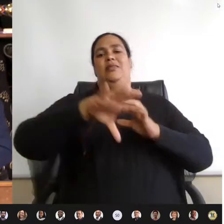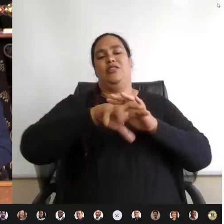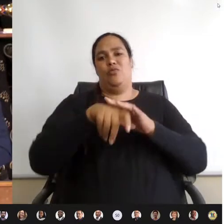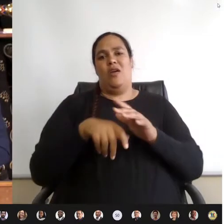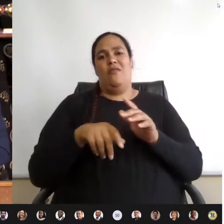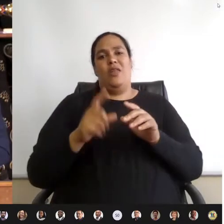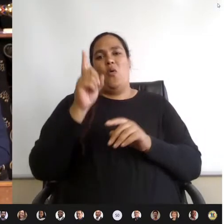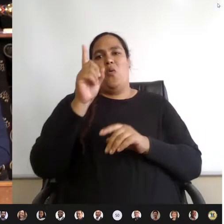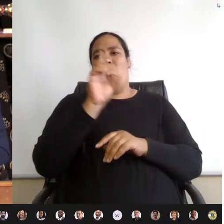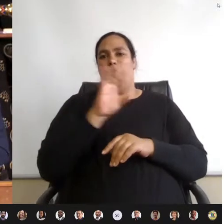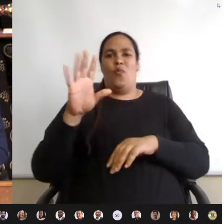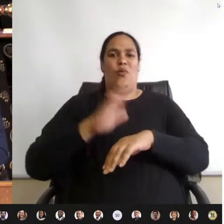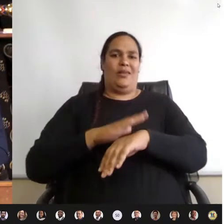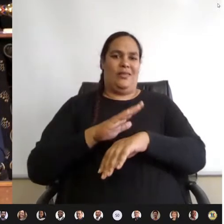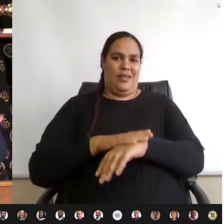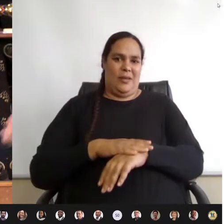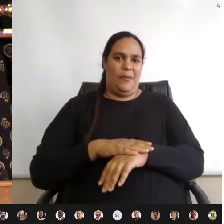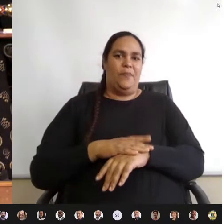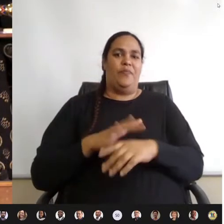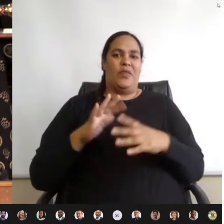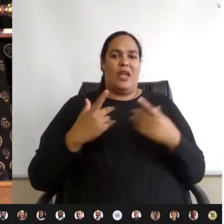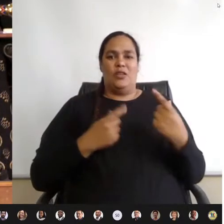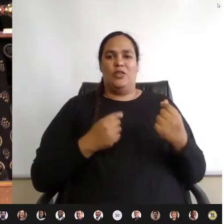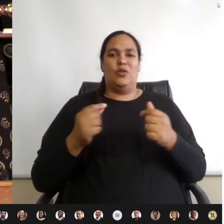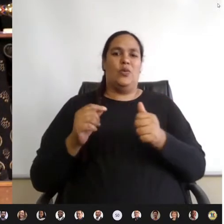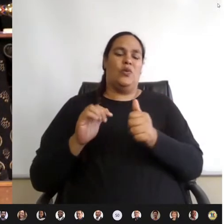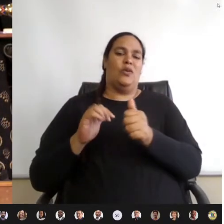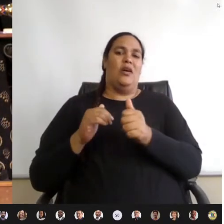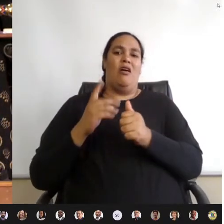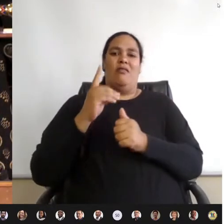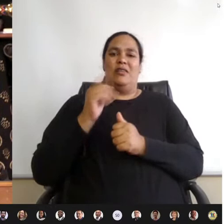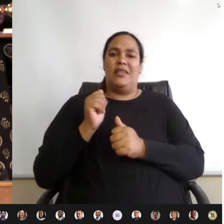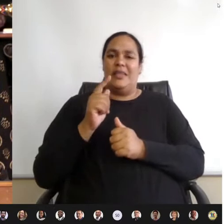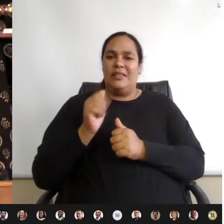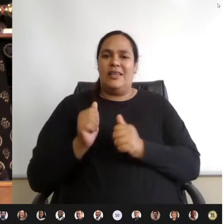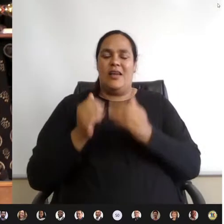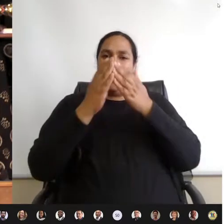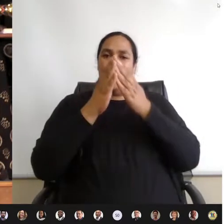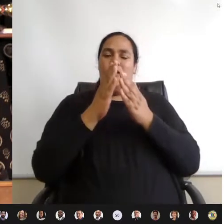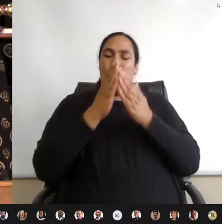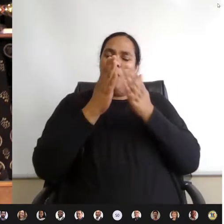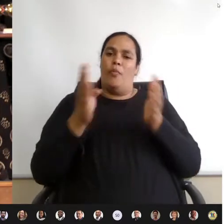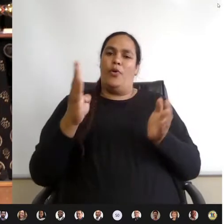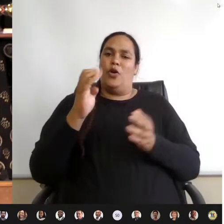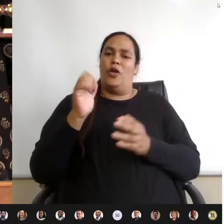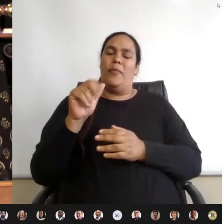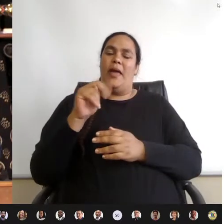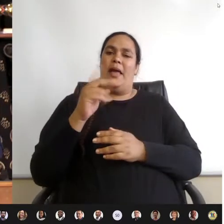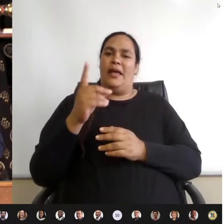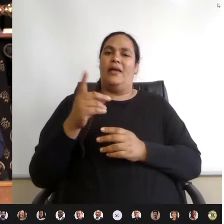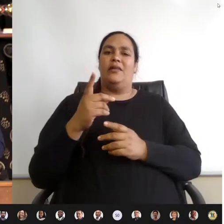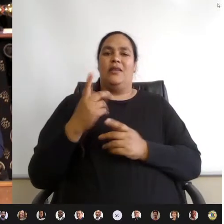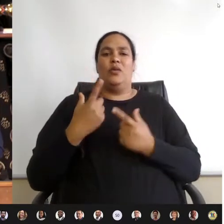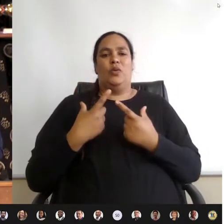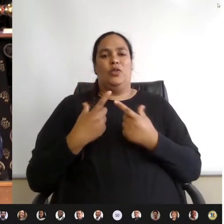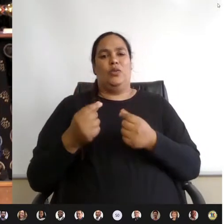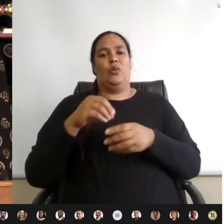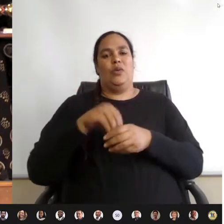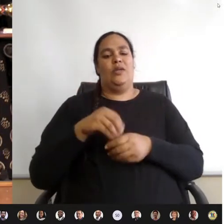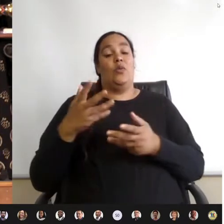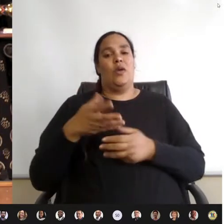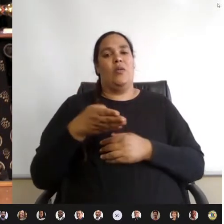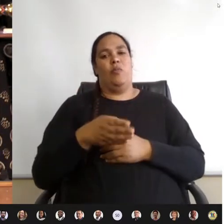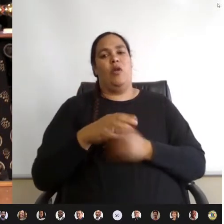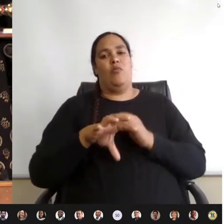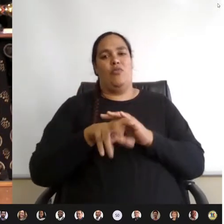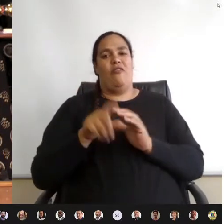time, running on the back of data and a broadband capability that's being rolled out in this province. I think